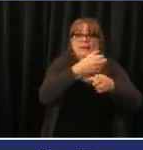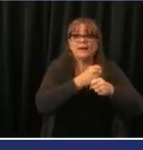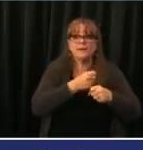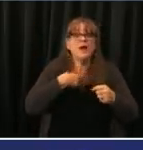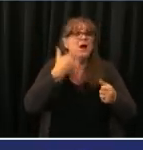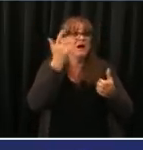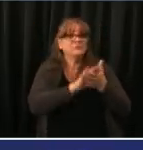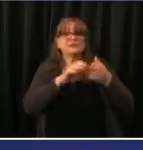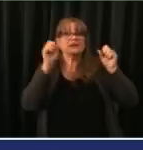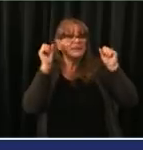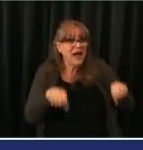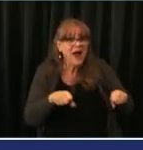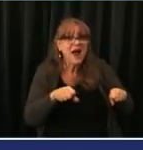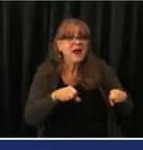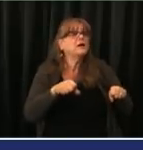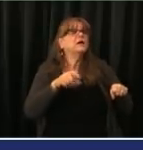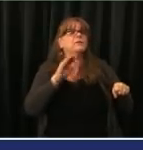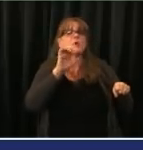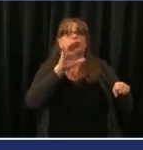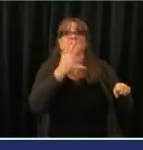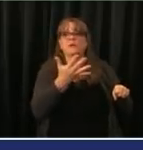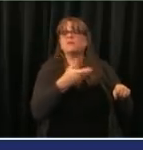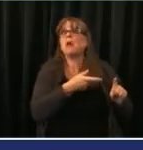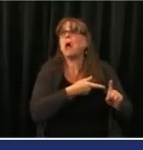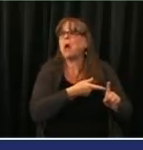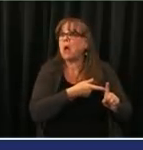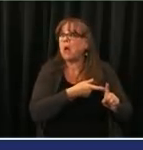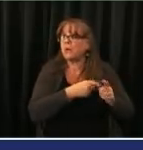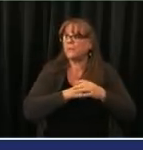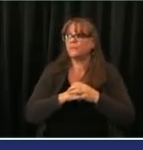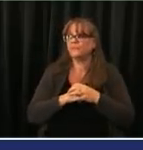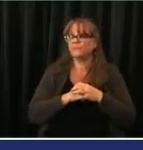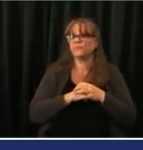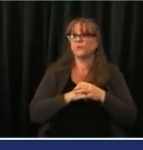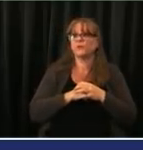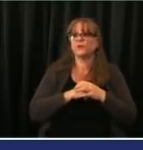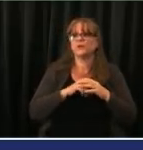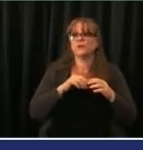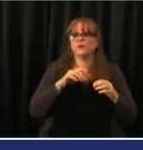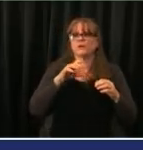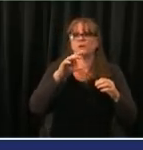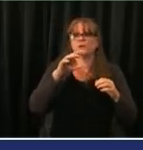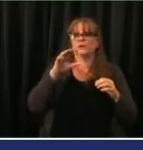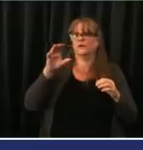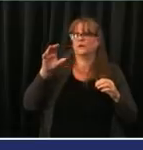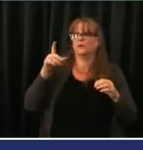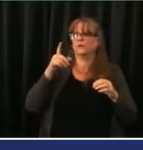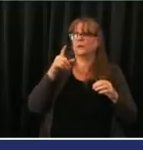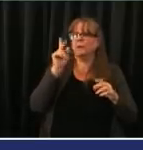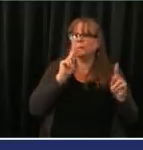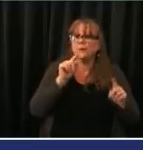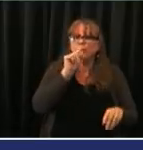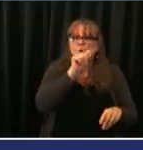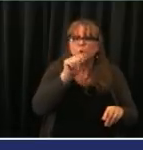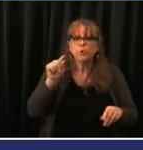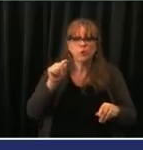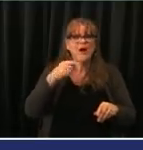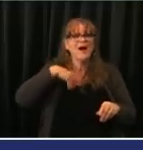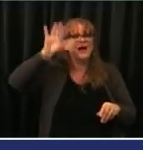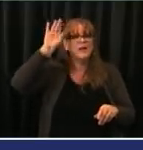5th. Next slide. So we know that people are struggling from time to time to figure